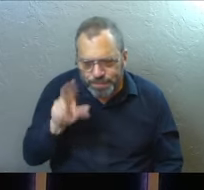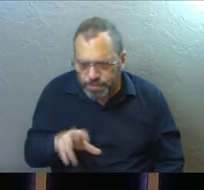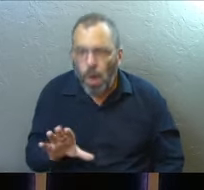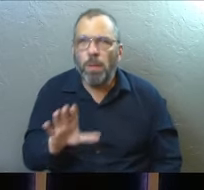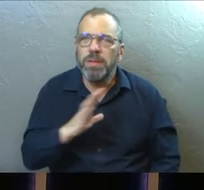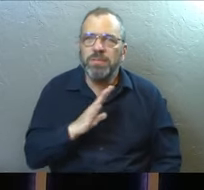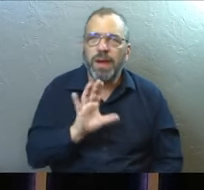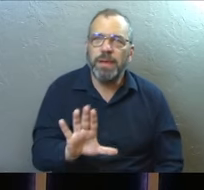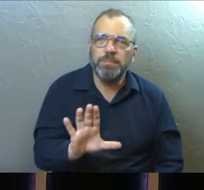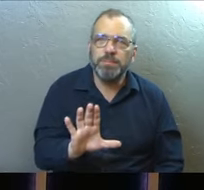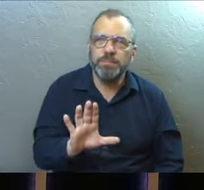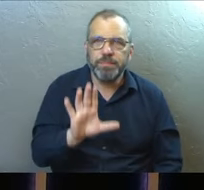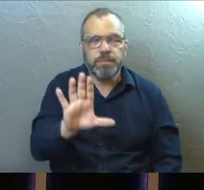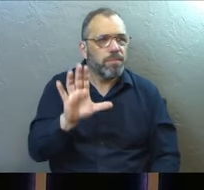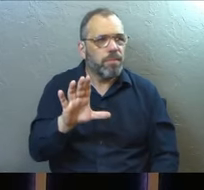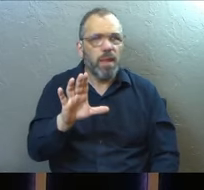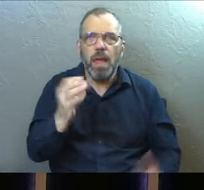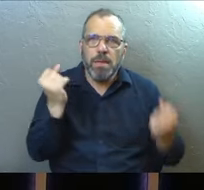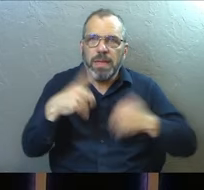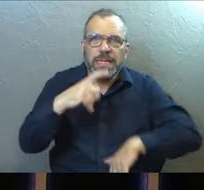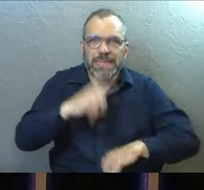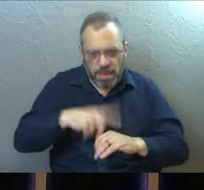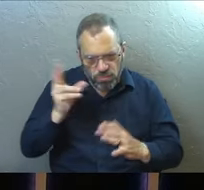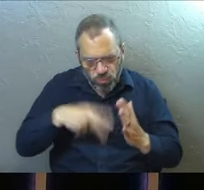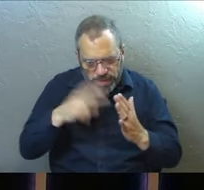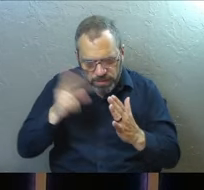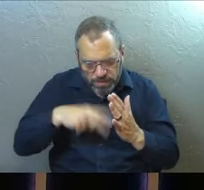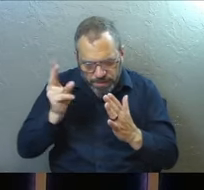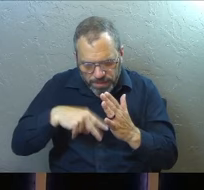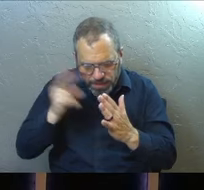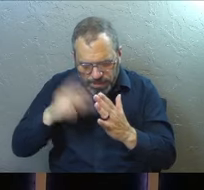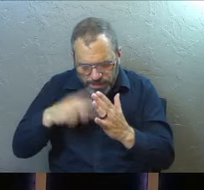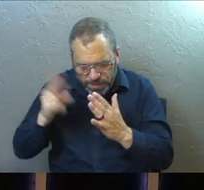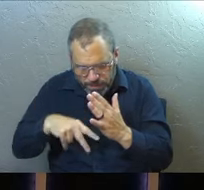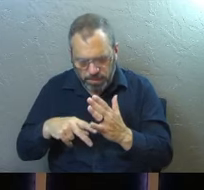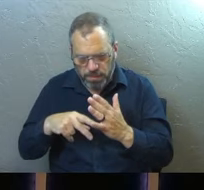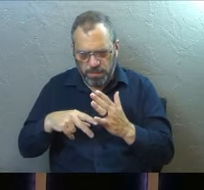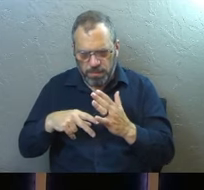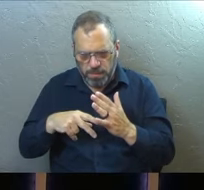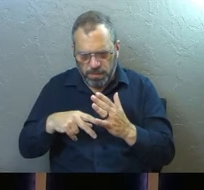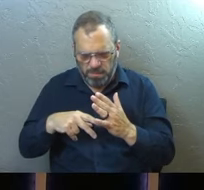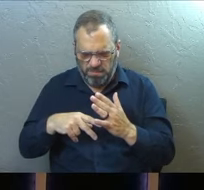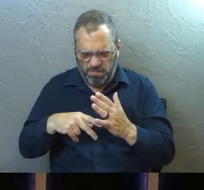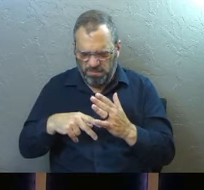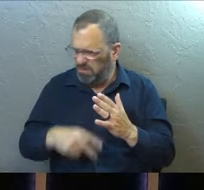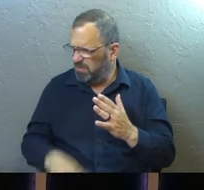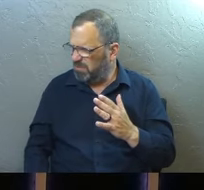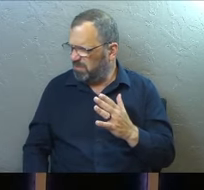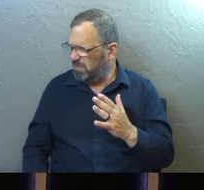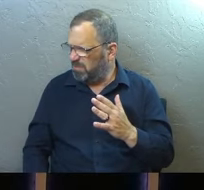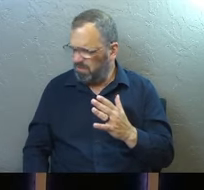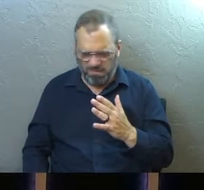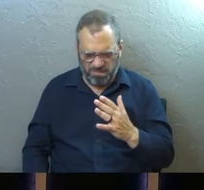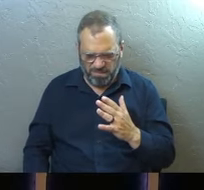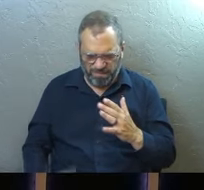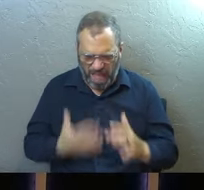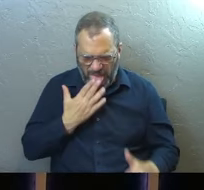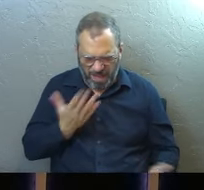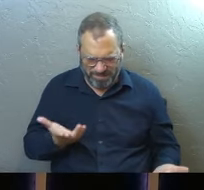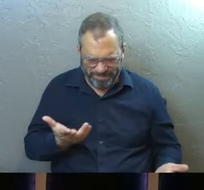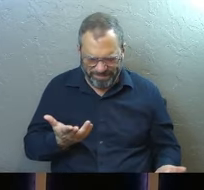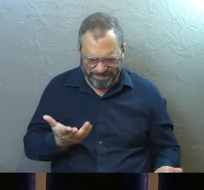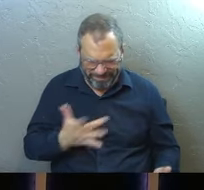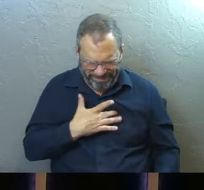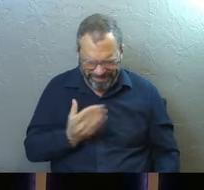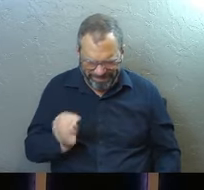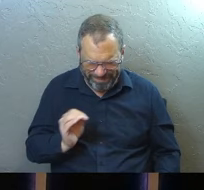no, it's okay. There's gonna be tons of times where you sat down and you read your Bible. And like, you're gonna feel like you're like, I don't know, I didn't really get much out of that